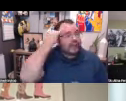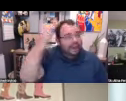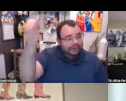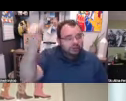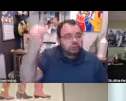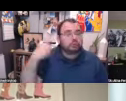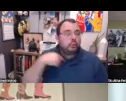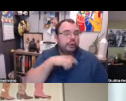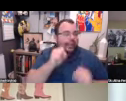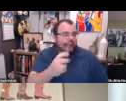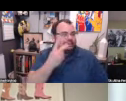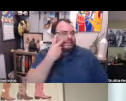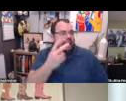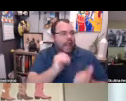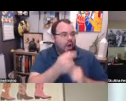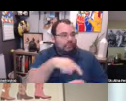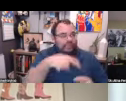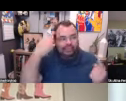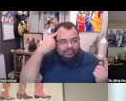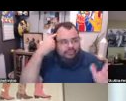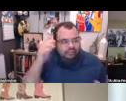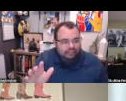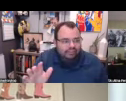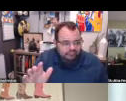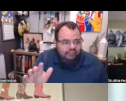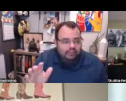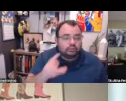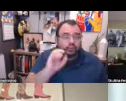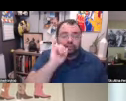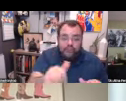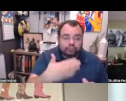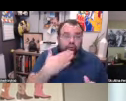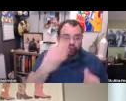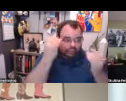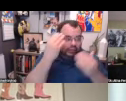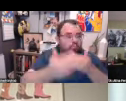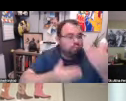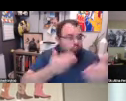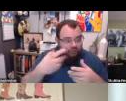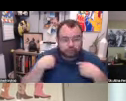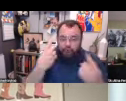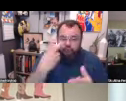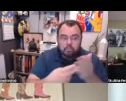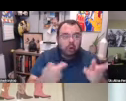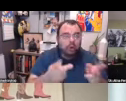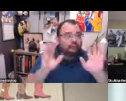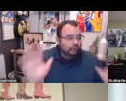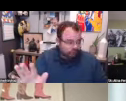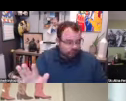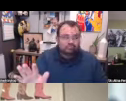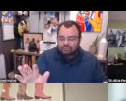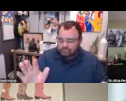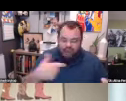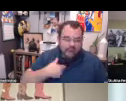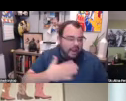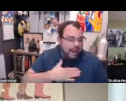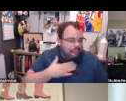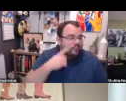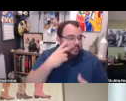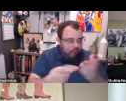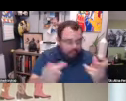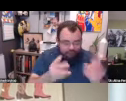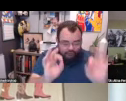individual ideas. But we know that people have in general in this world, they do have these ideas. So it's just really good to process